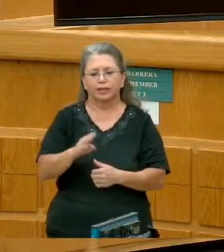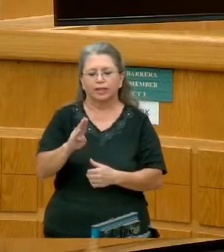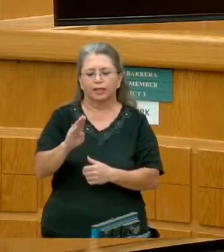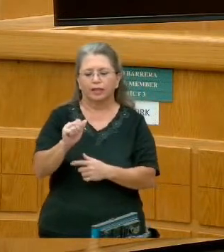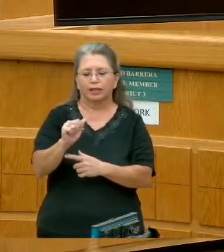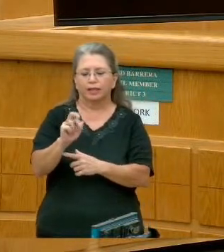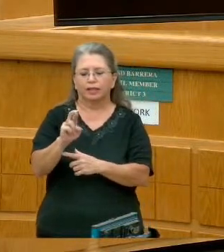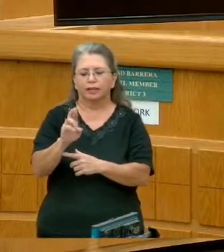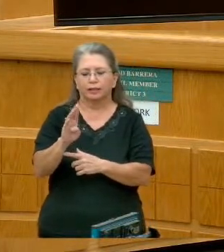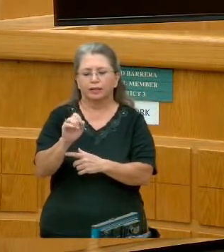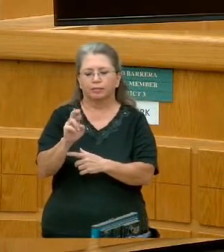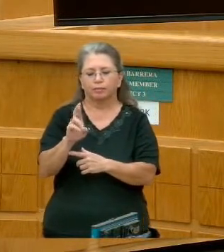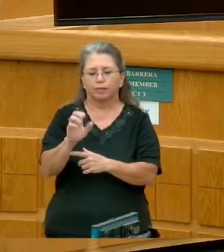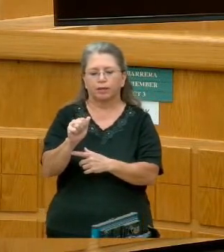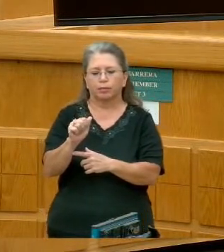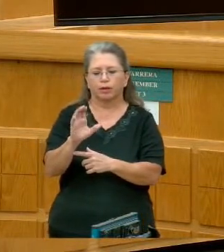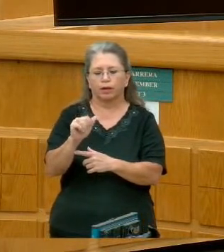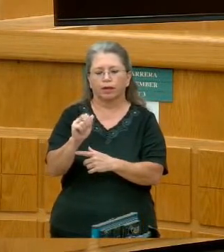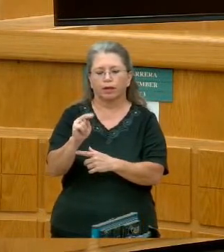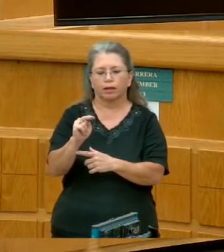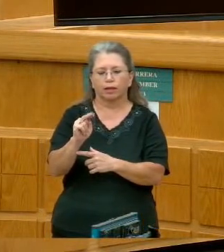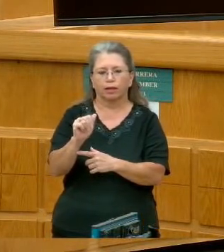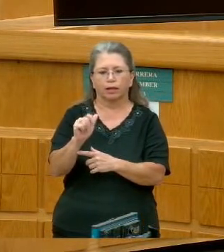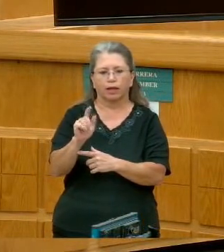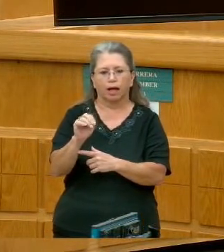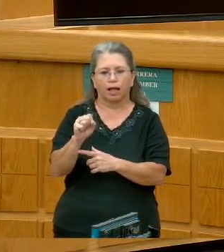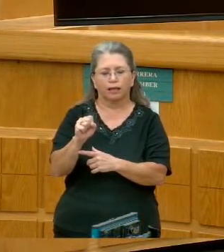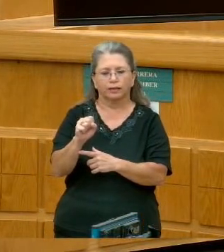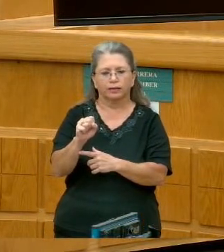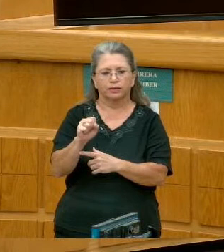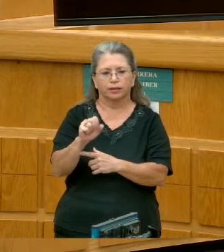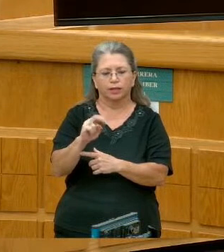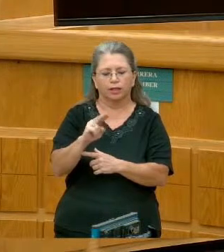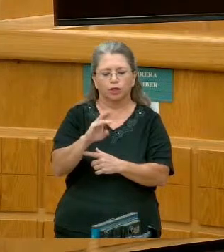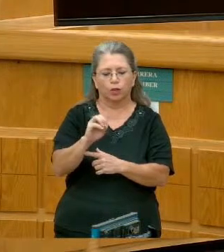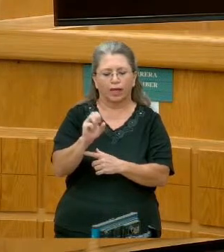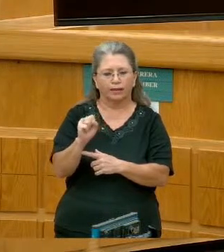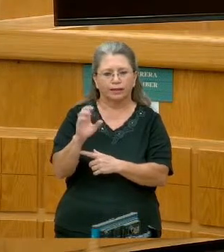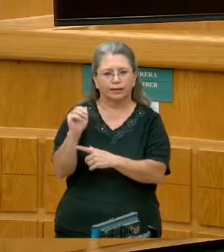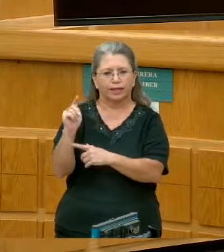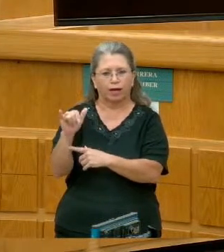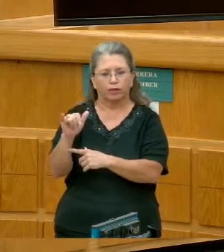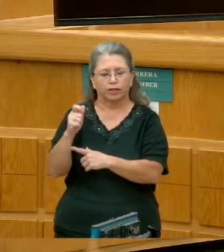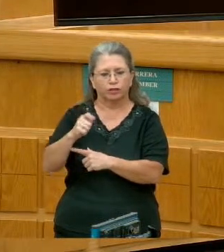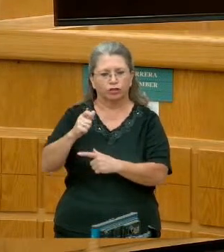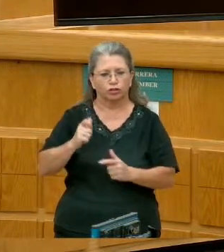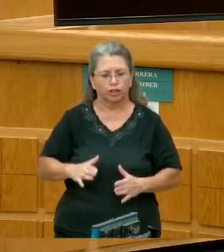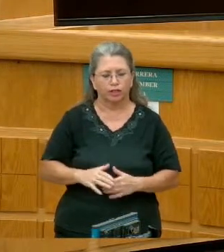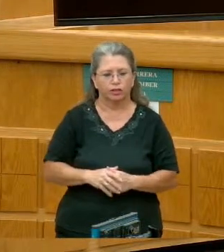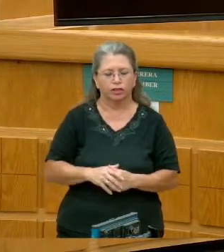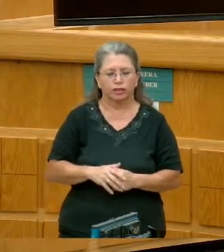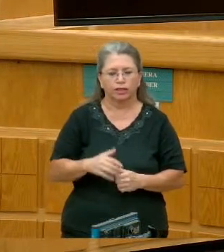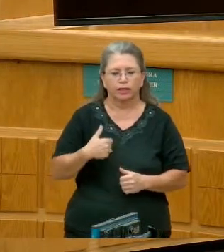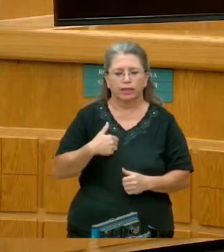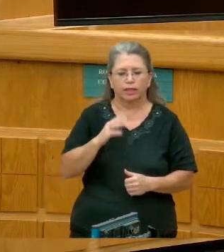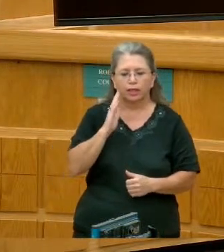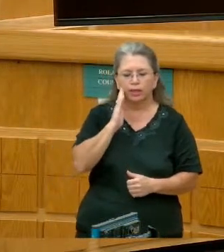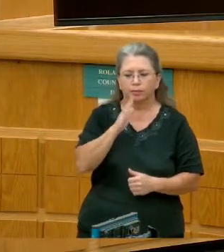Barbara Canales, Nueces County Judge. I'm going to go over some of the finer points of our talking